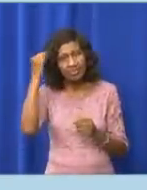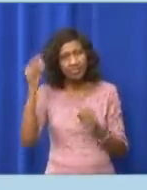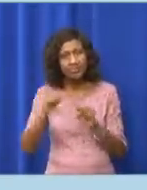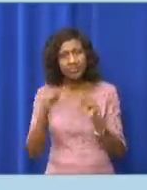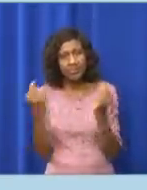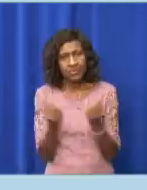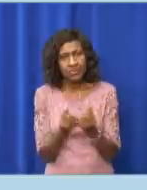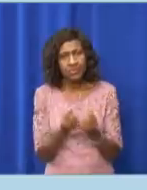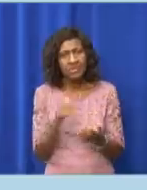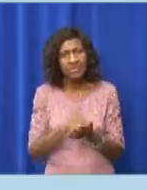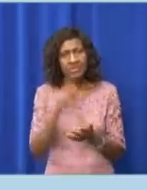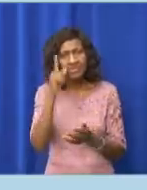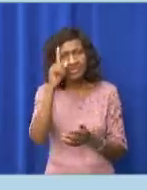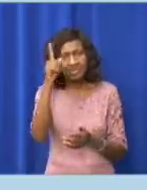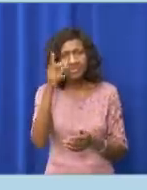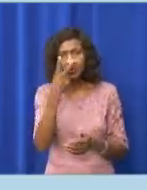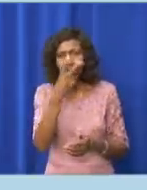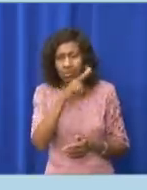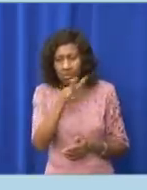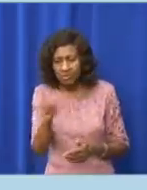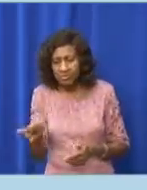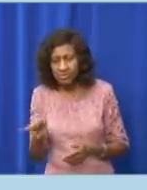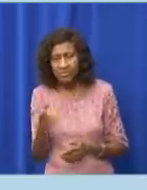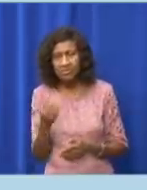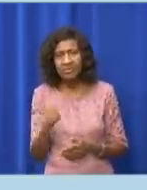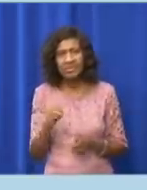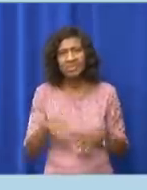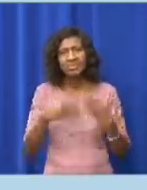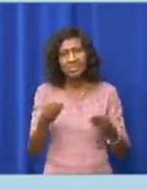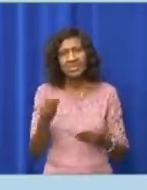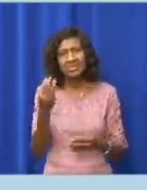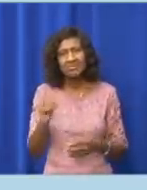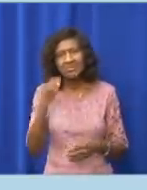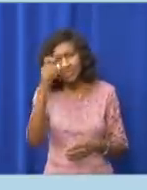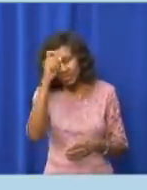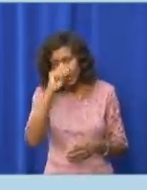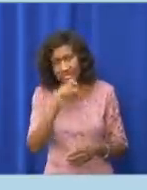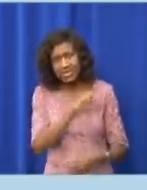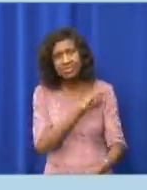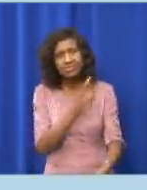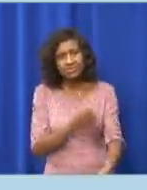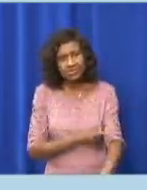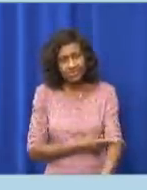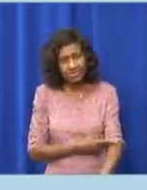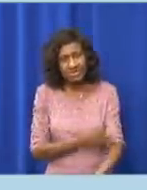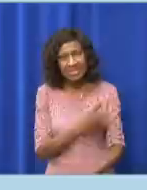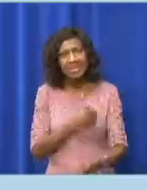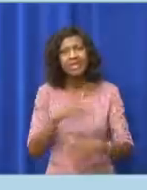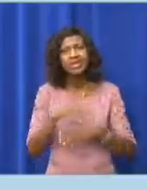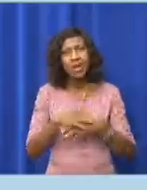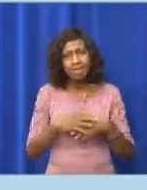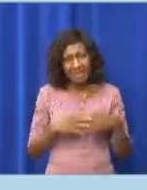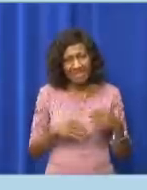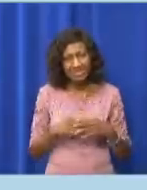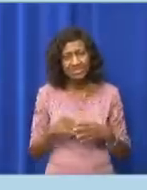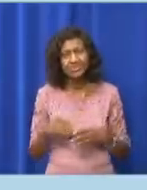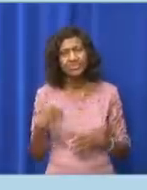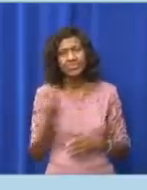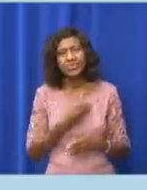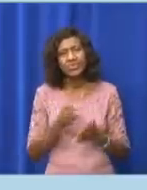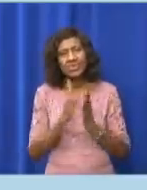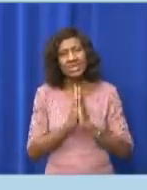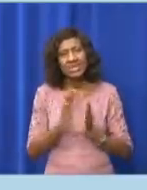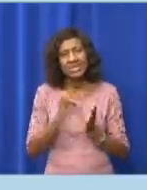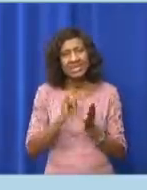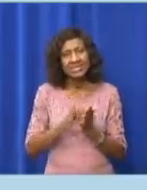that you would watch over them, grant them prudence, wisdom, strength of purpose, and compassion. Lord, we ask